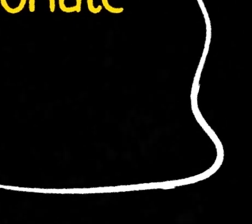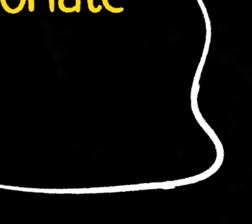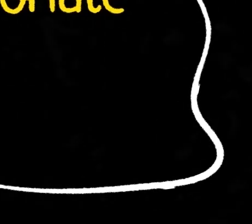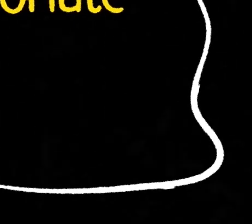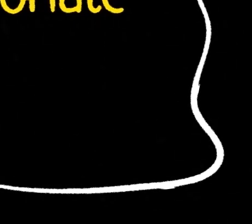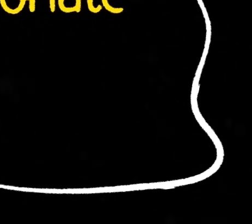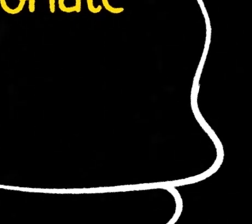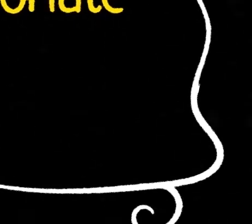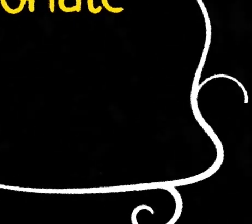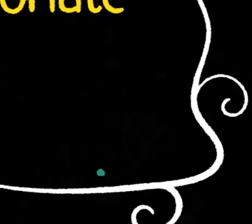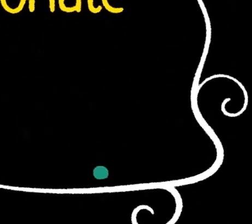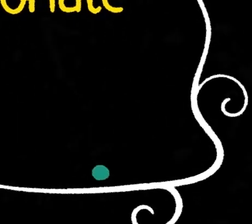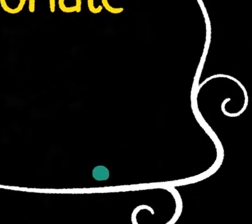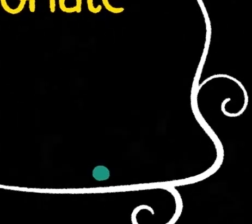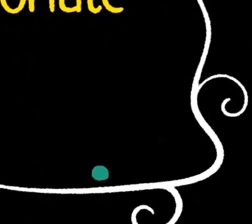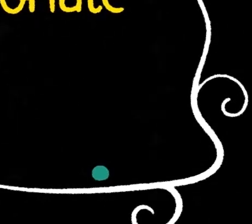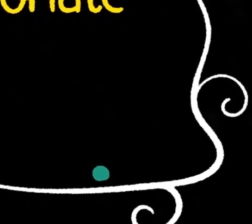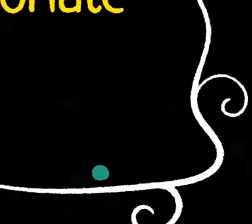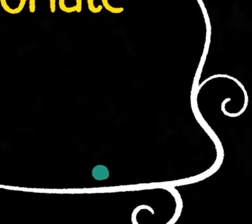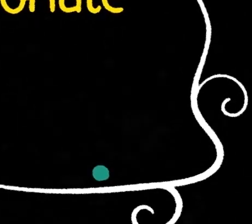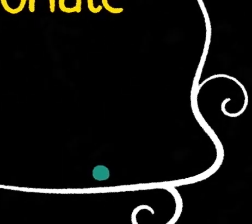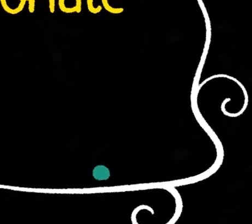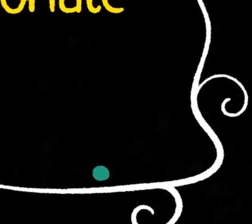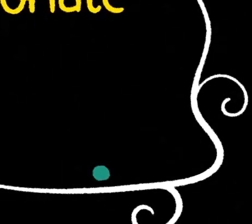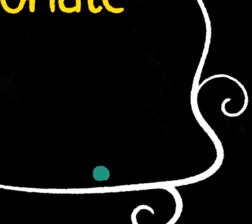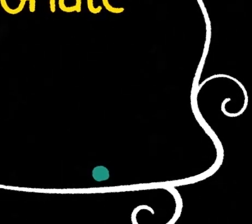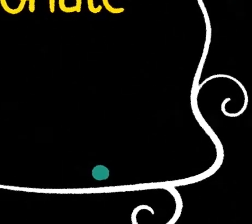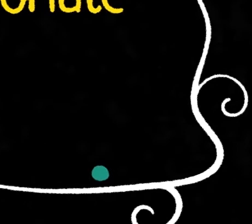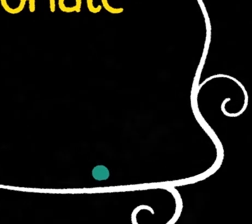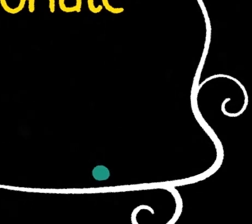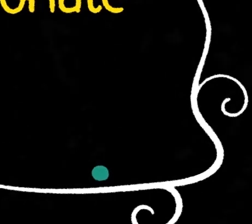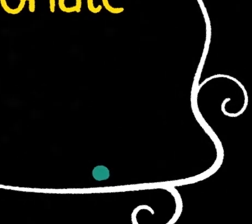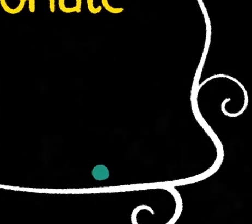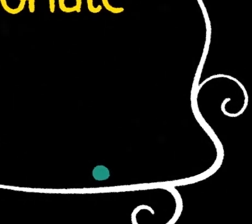imagineblack.org/donate. Give generously. Let's turn dreams into reality.